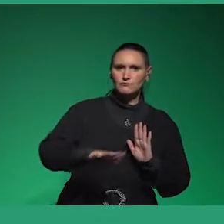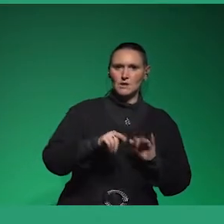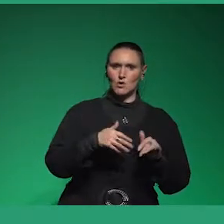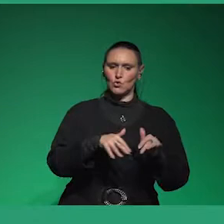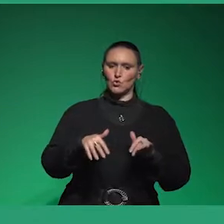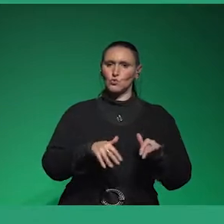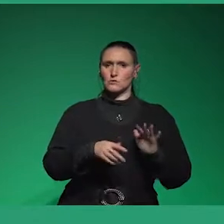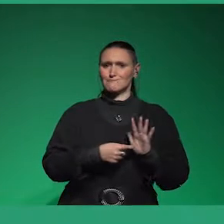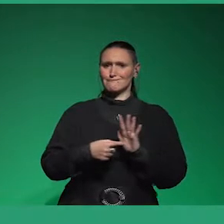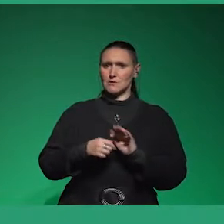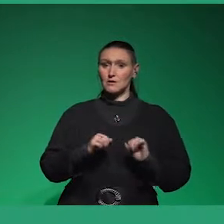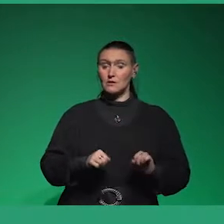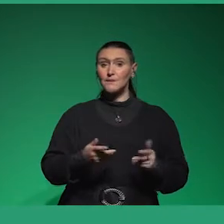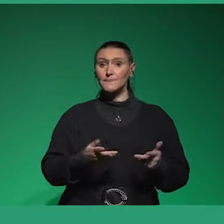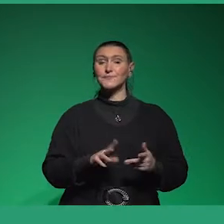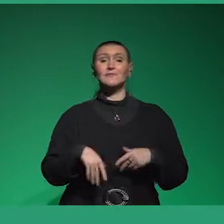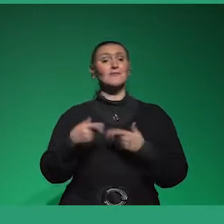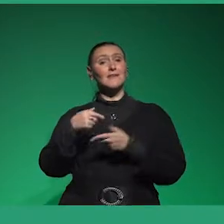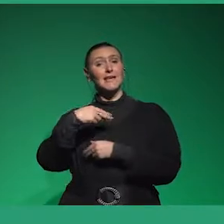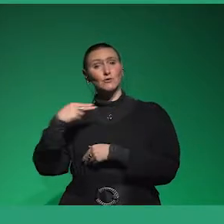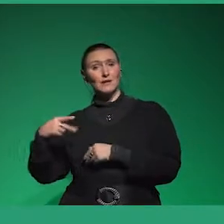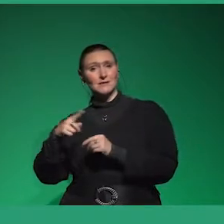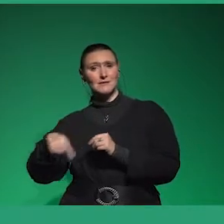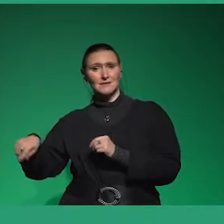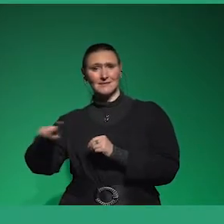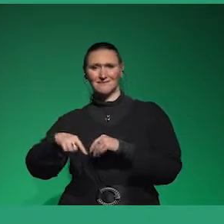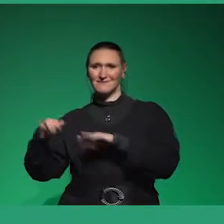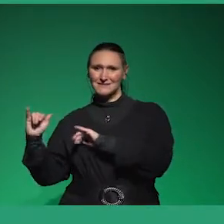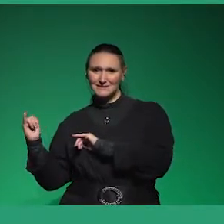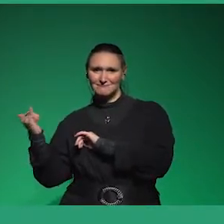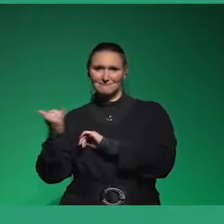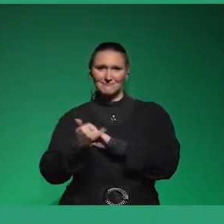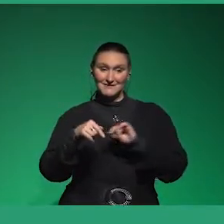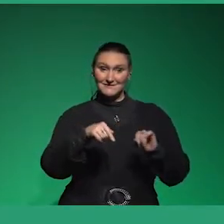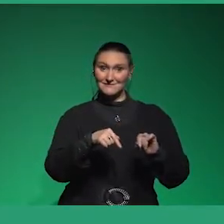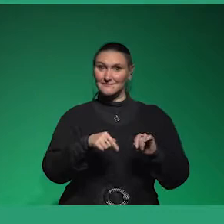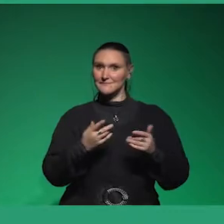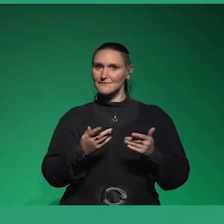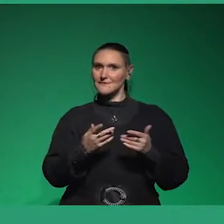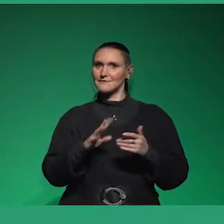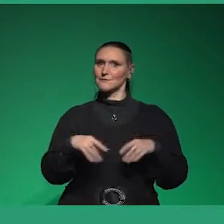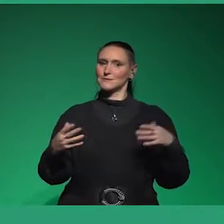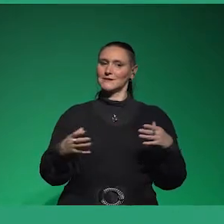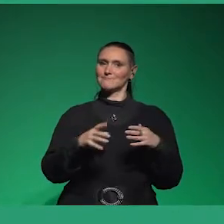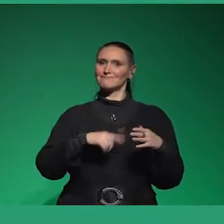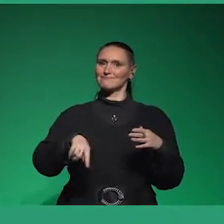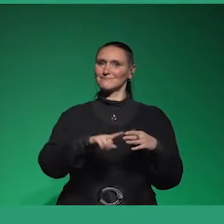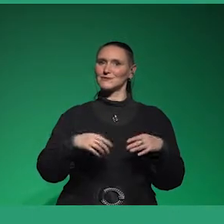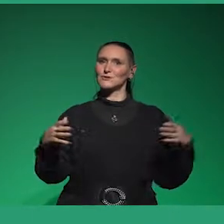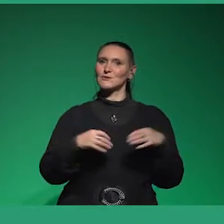We still have indigenous people inside of the village. There is like 6 tribes on it.